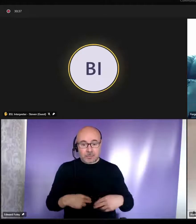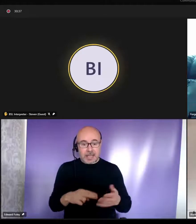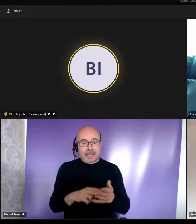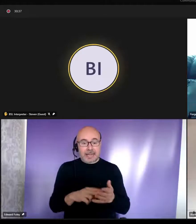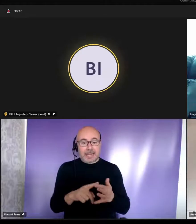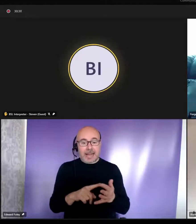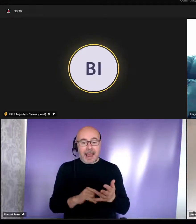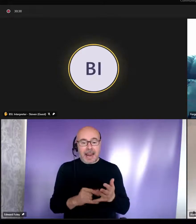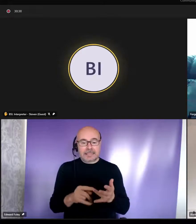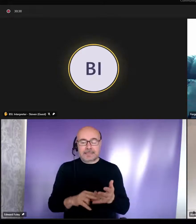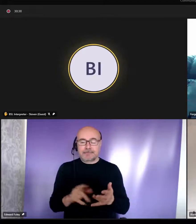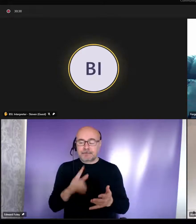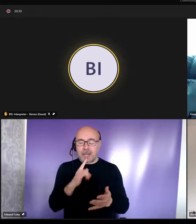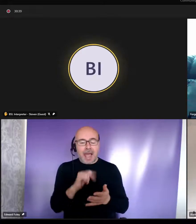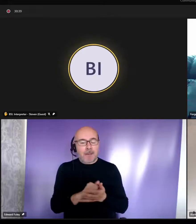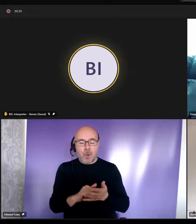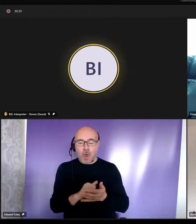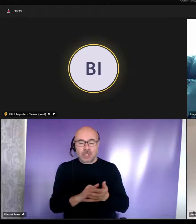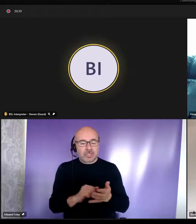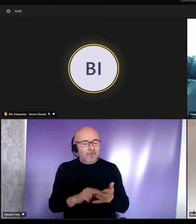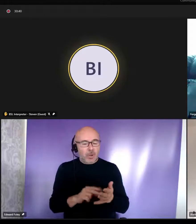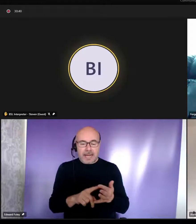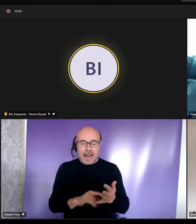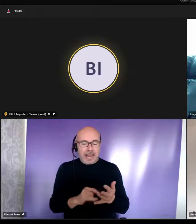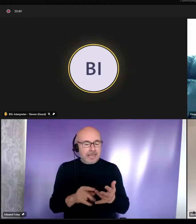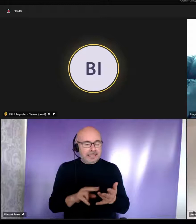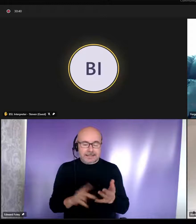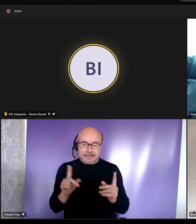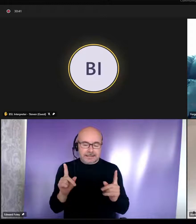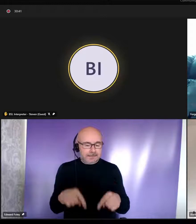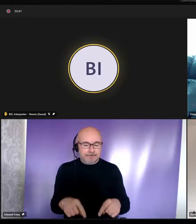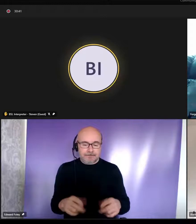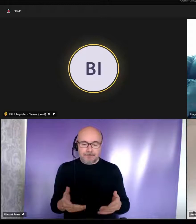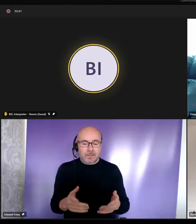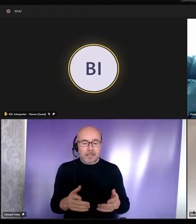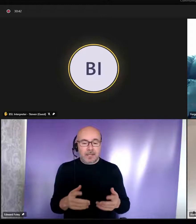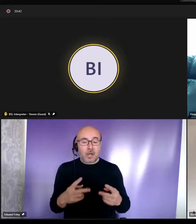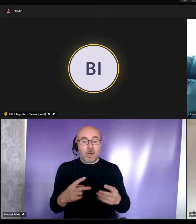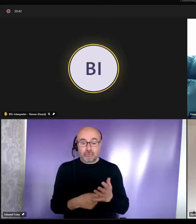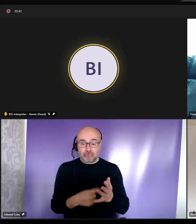Apologies for Councillor Nelson also. Thank you. Councillor Ross.